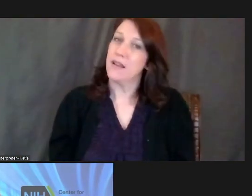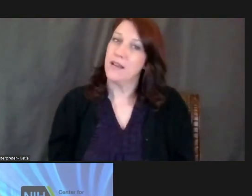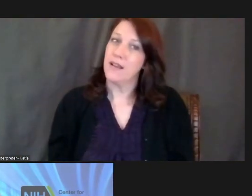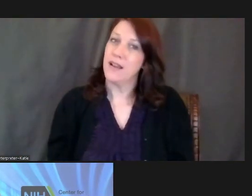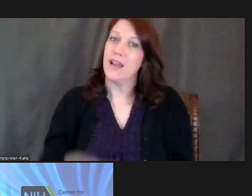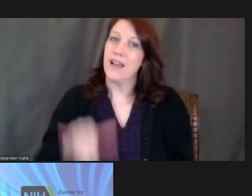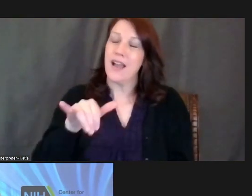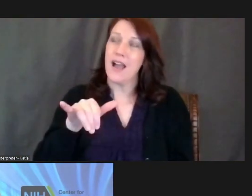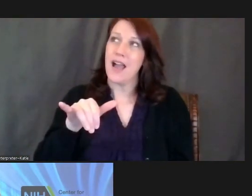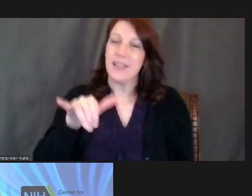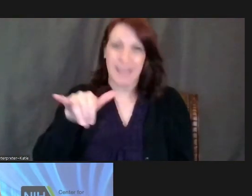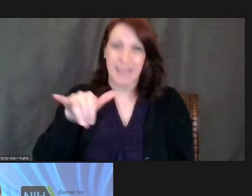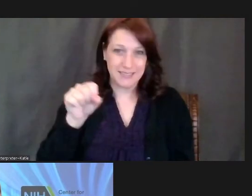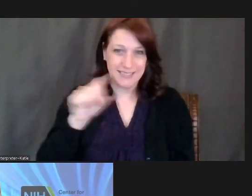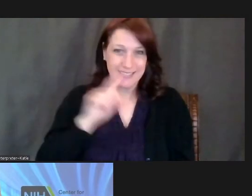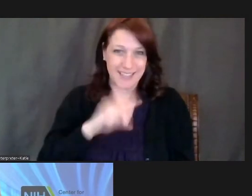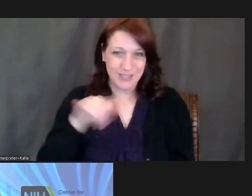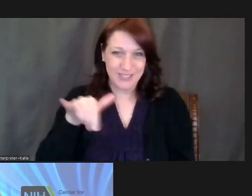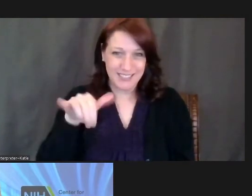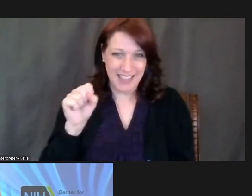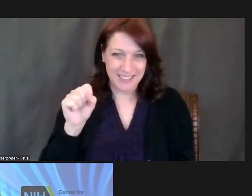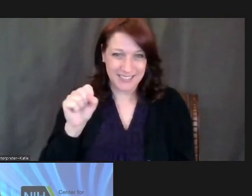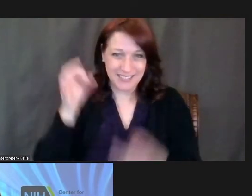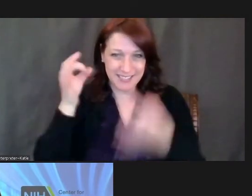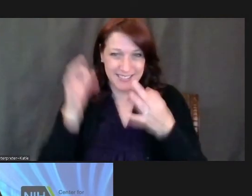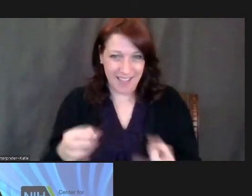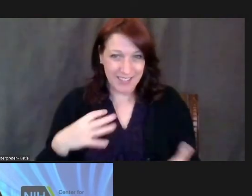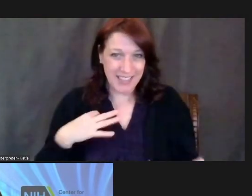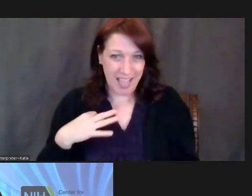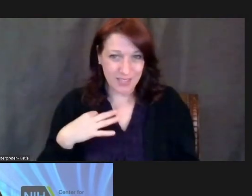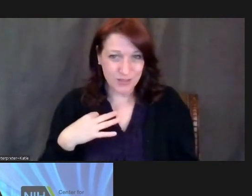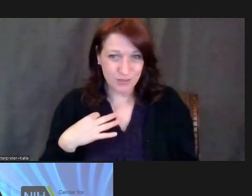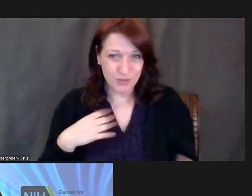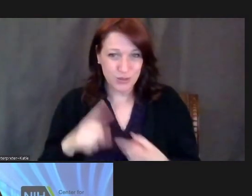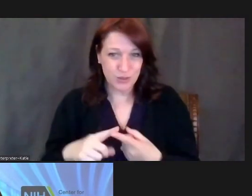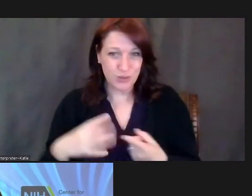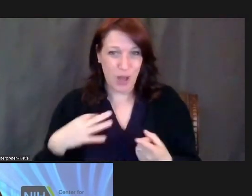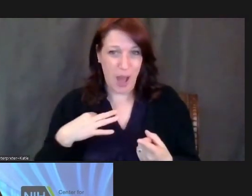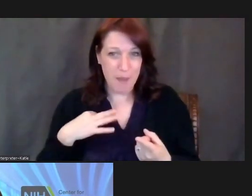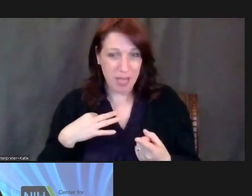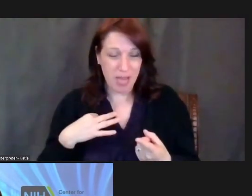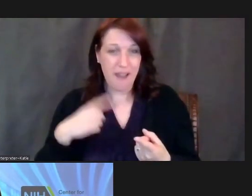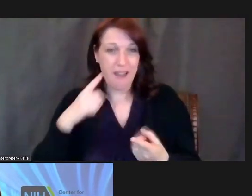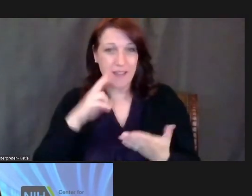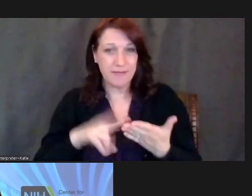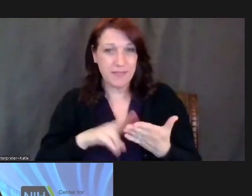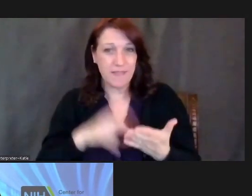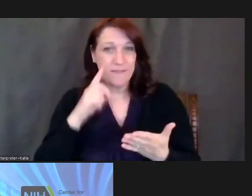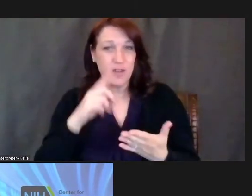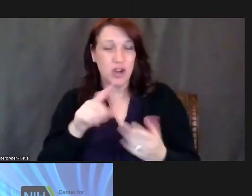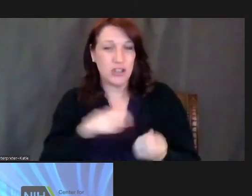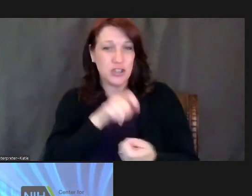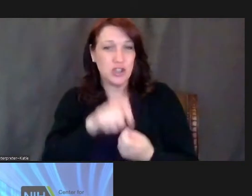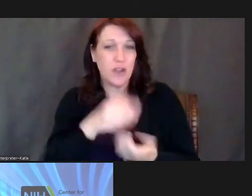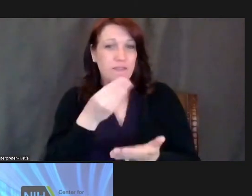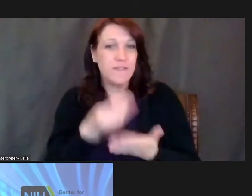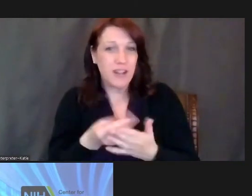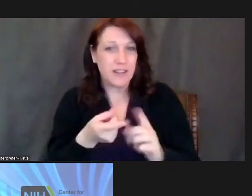yes, the answer is yes. They are definitely eligible to apply for certain funding from the